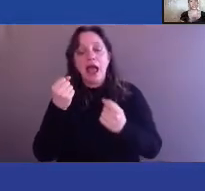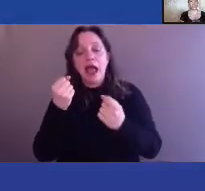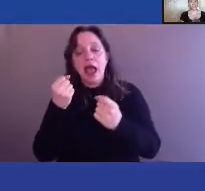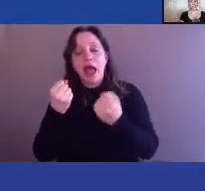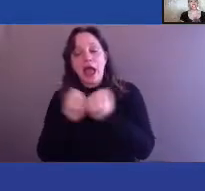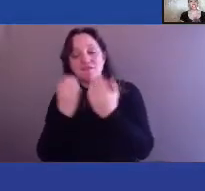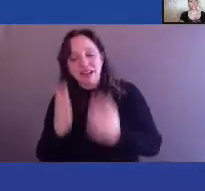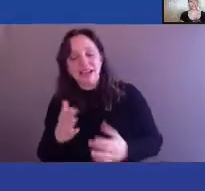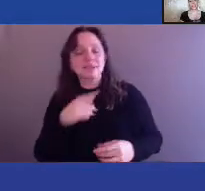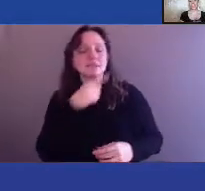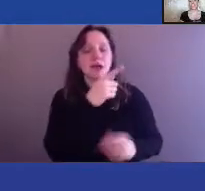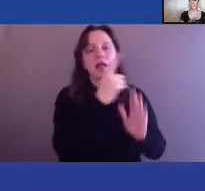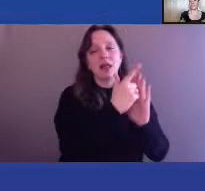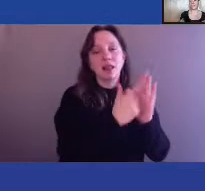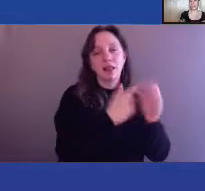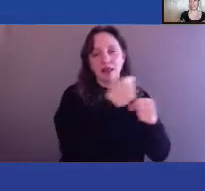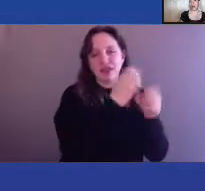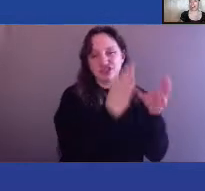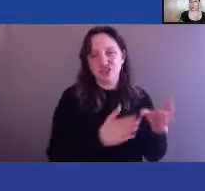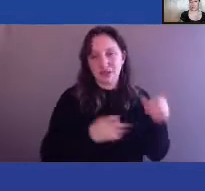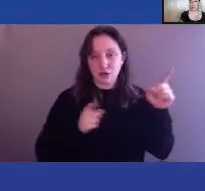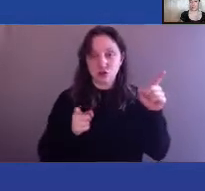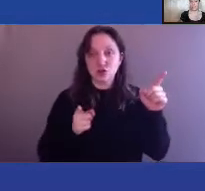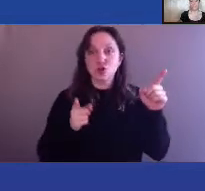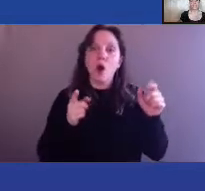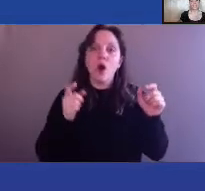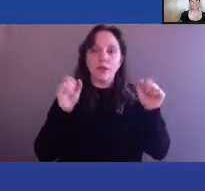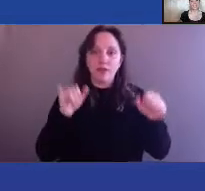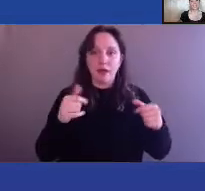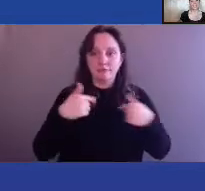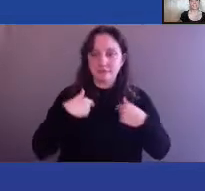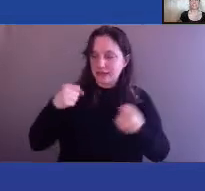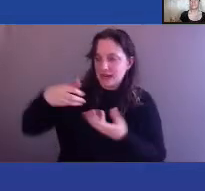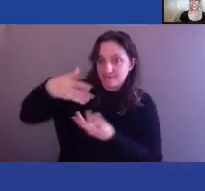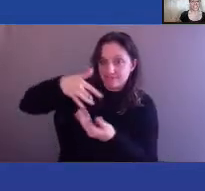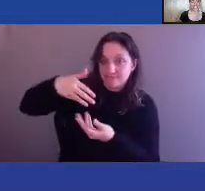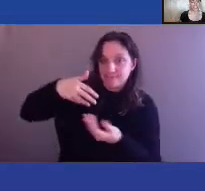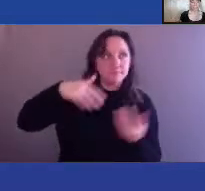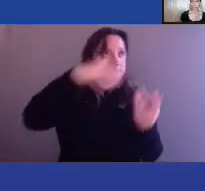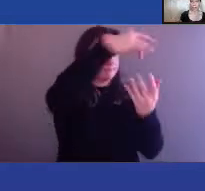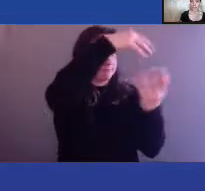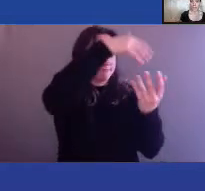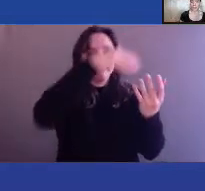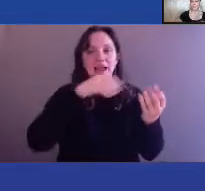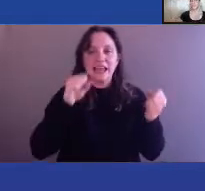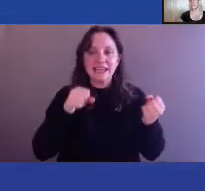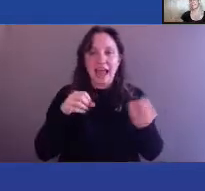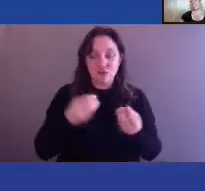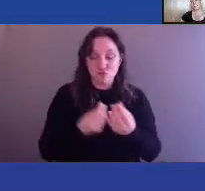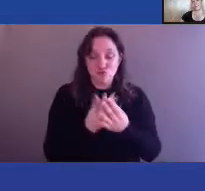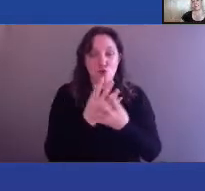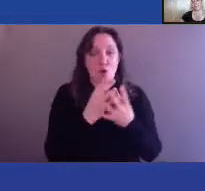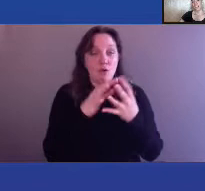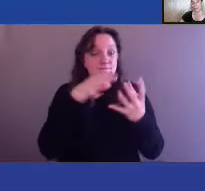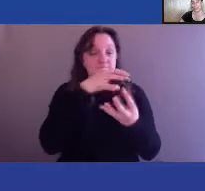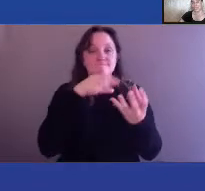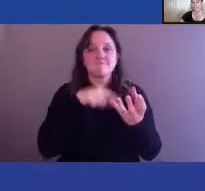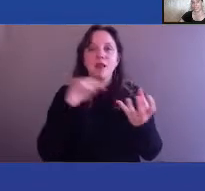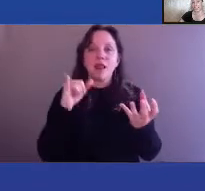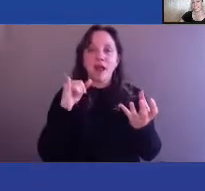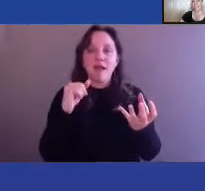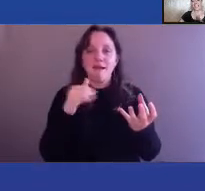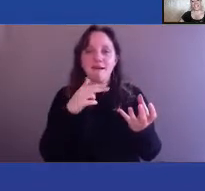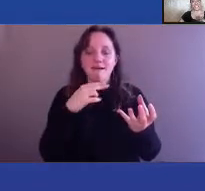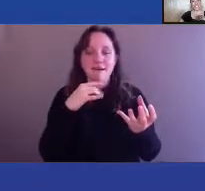between constituents and that governmental hive to make our legislative honey, if you will. Lobbying